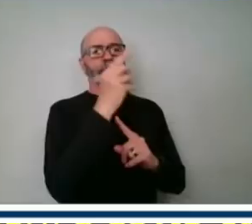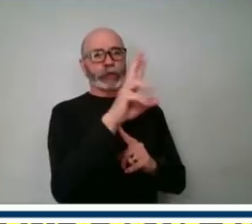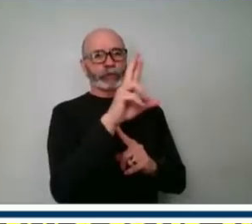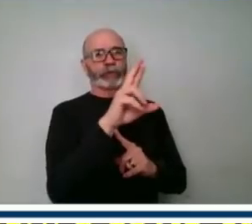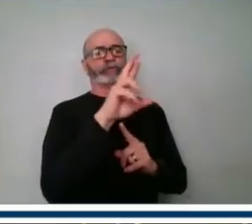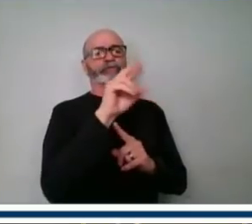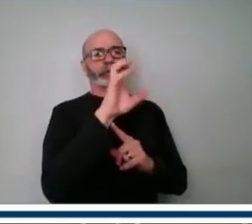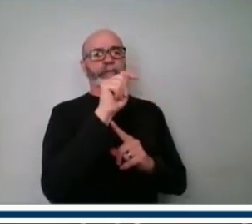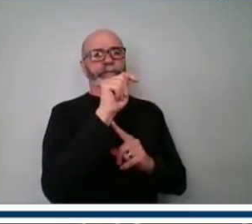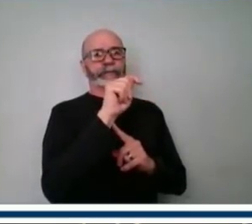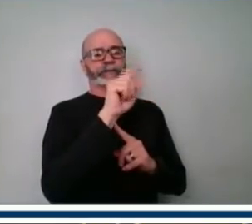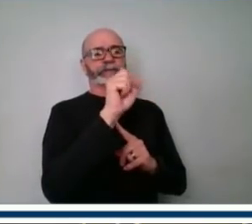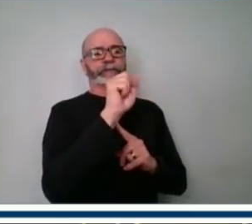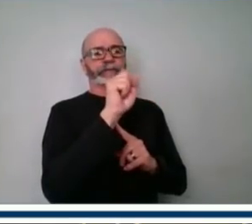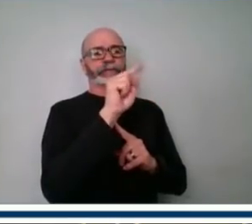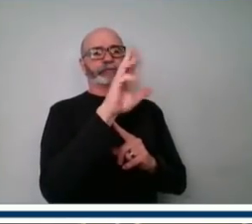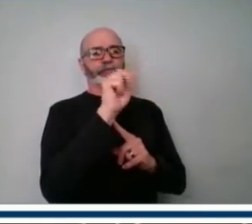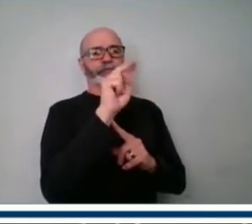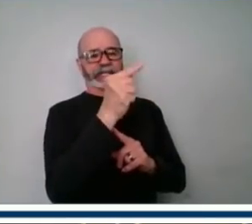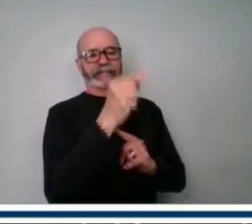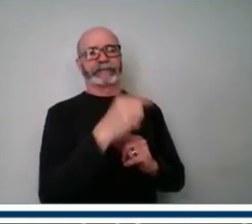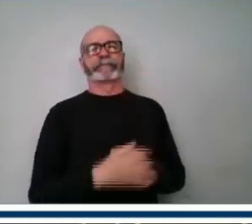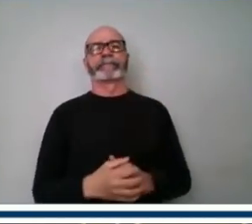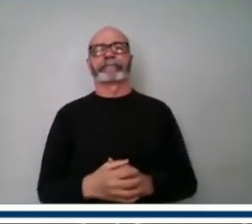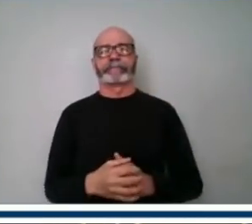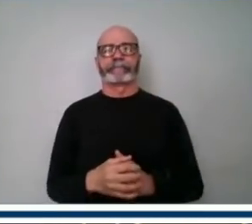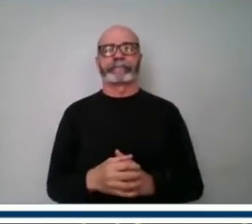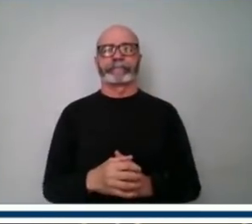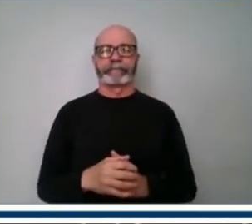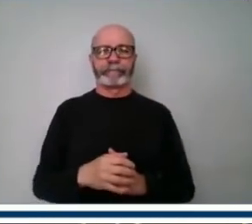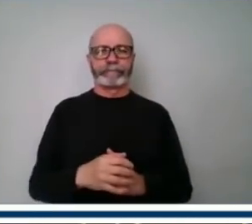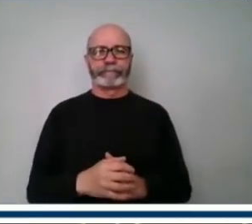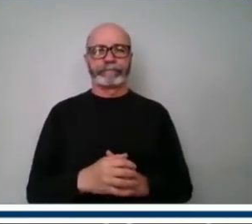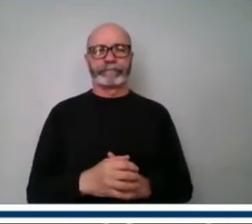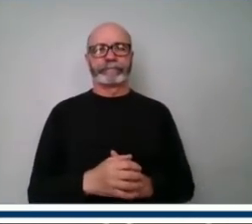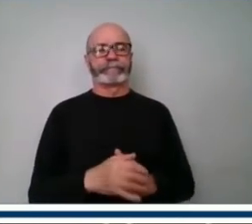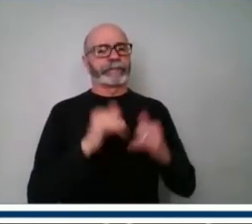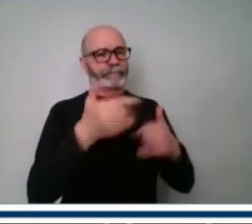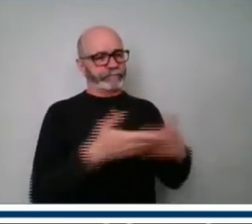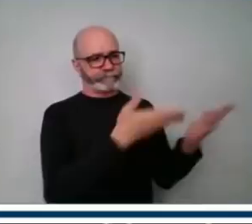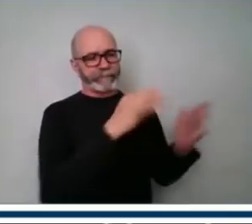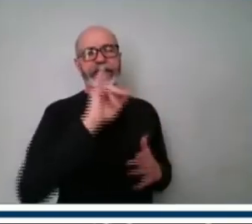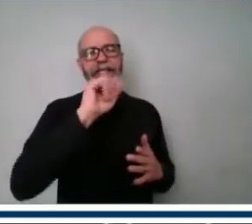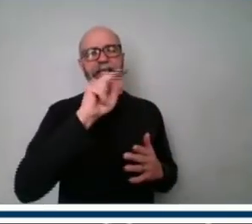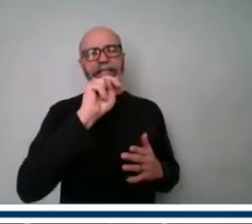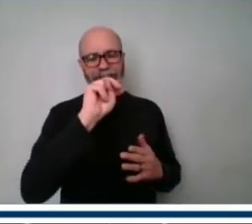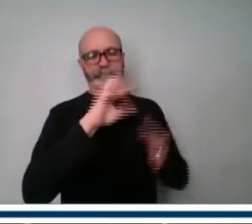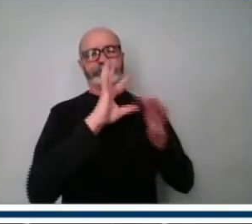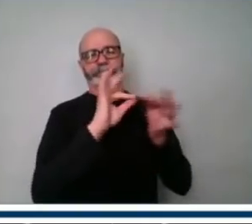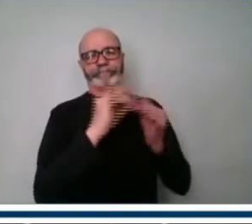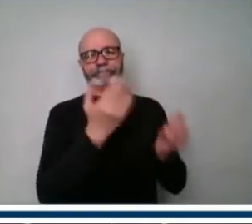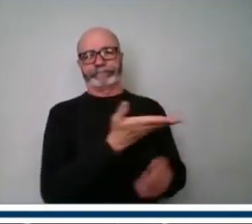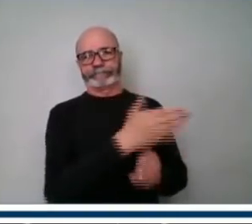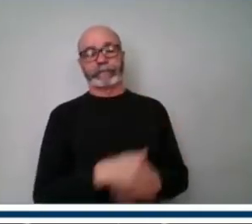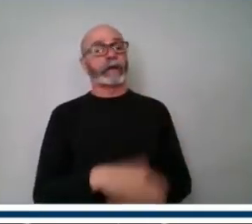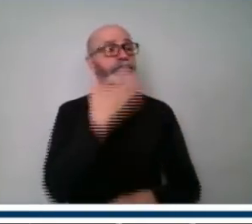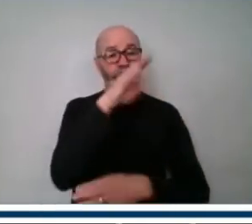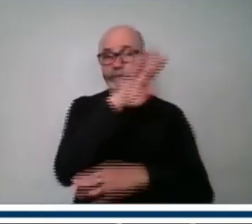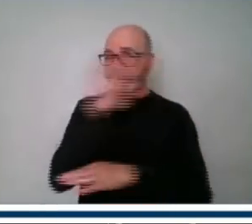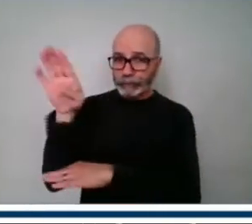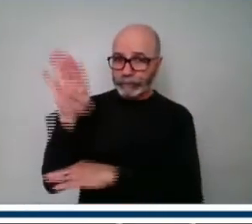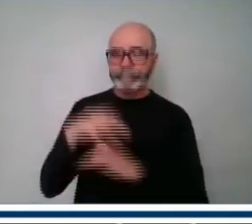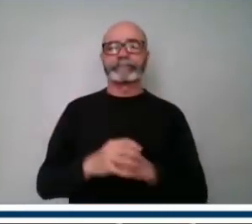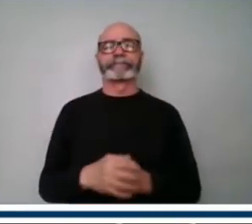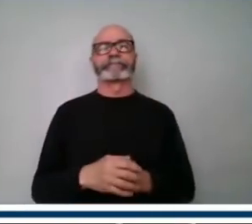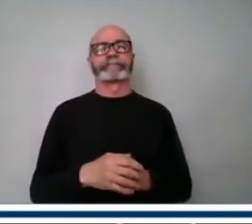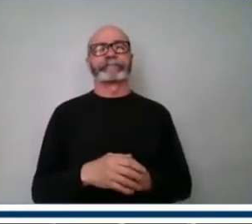Medical Officer of Health for Nova Scotia. Take it away, Premier. Thank you, Heather. Good afternoon, everyone. As you know, yesterday we announced